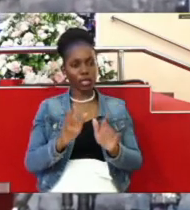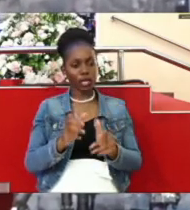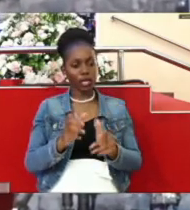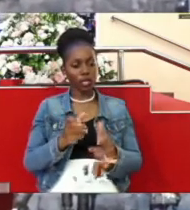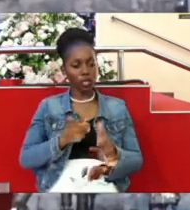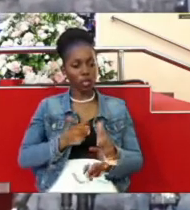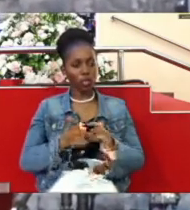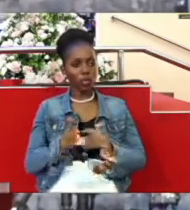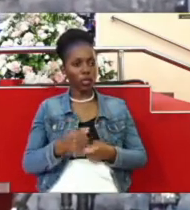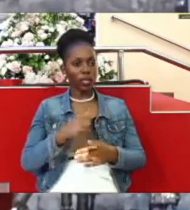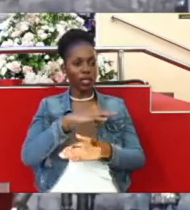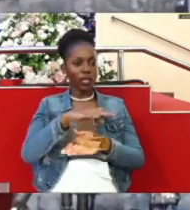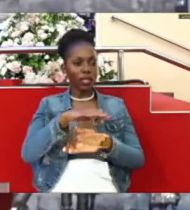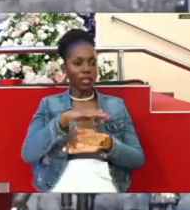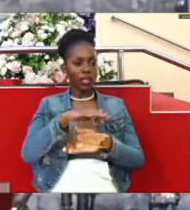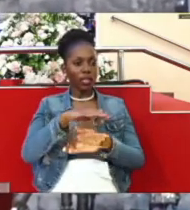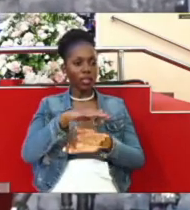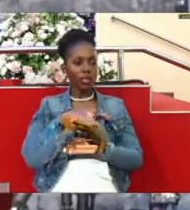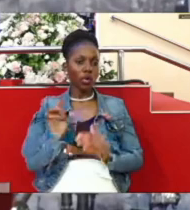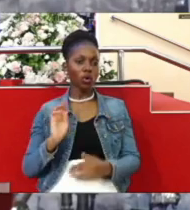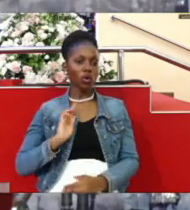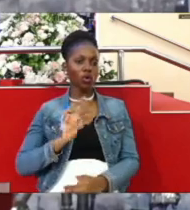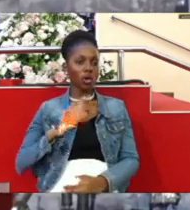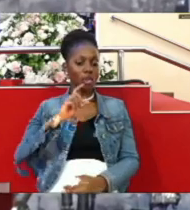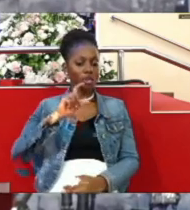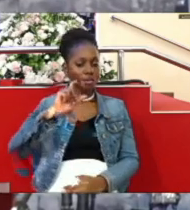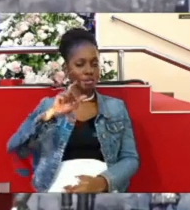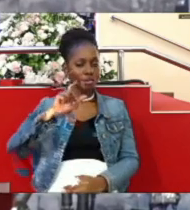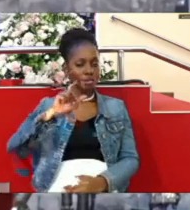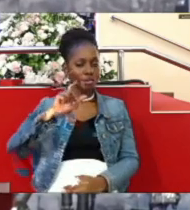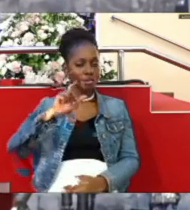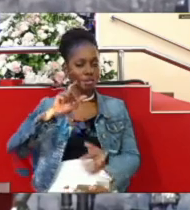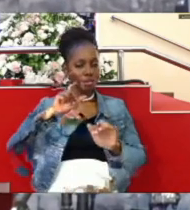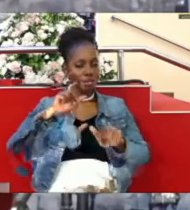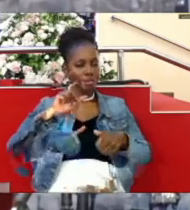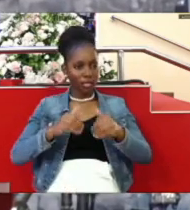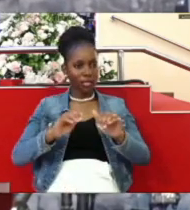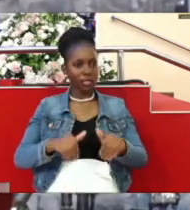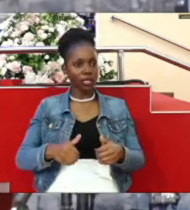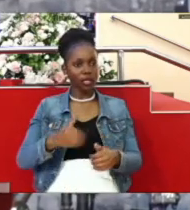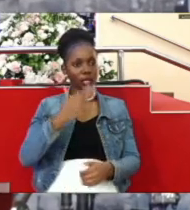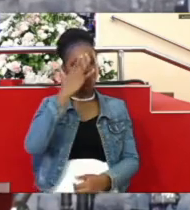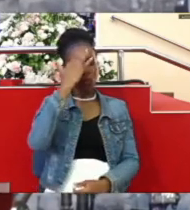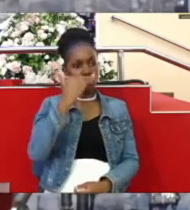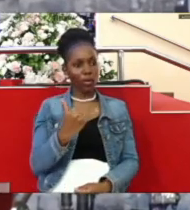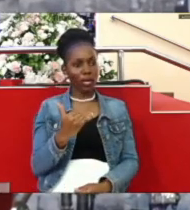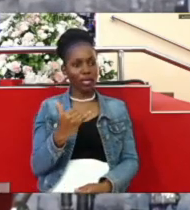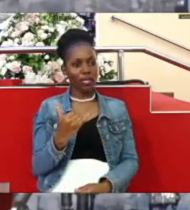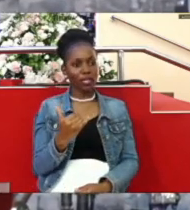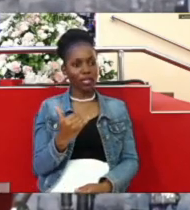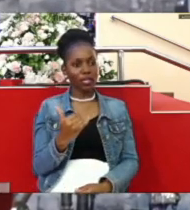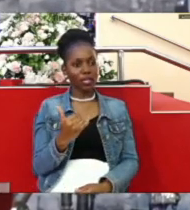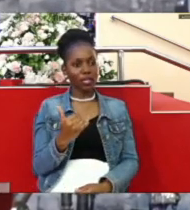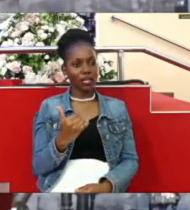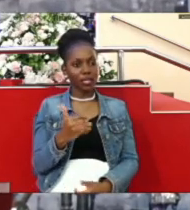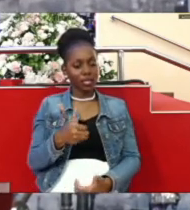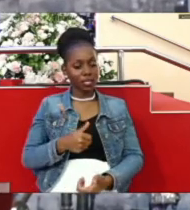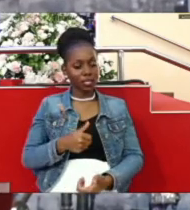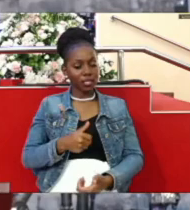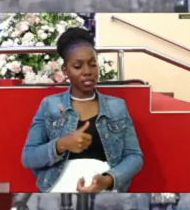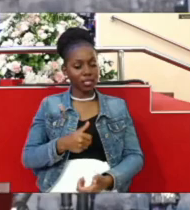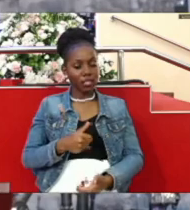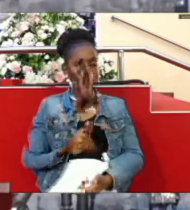us also need to dig. Ambacho kila mmoja anastahili kukichimba. Because it is the well of oath. Kwa sababu ni kisima cha kutoa